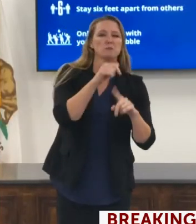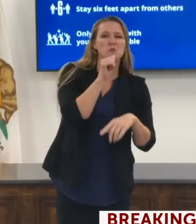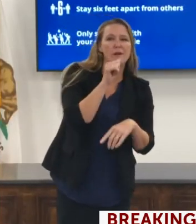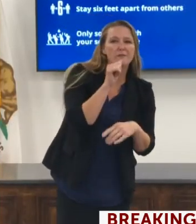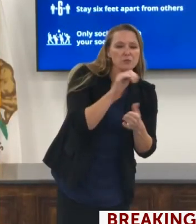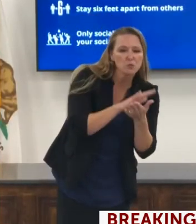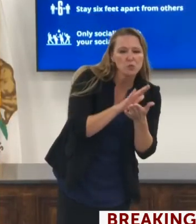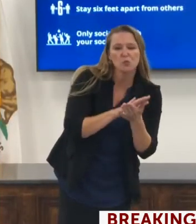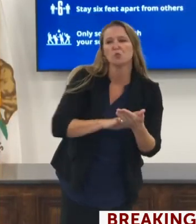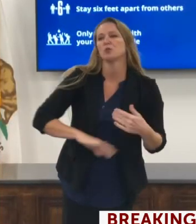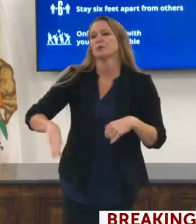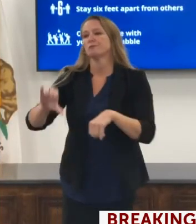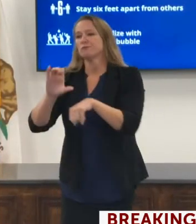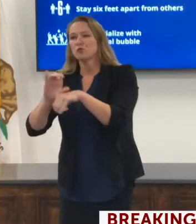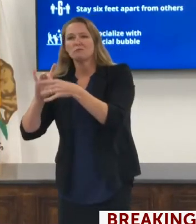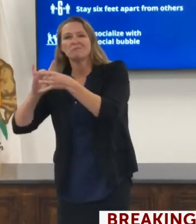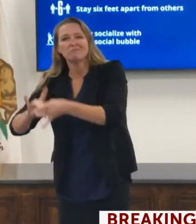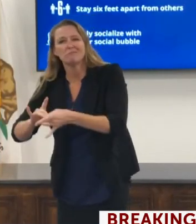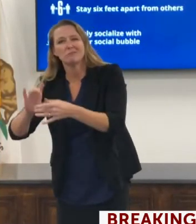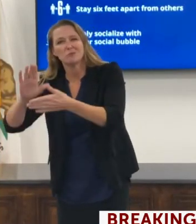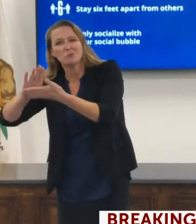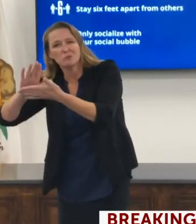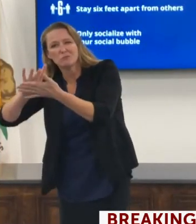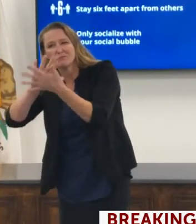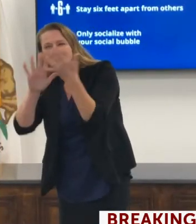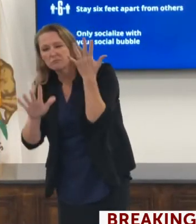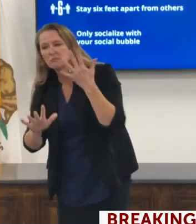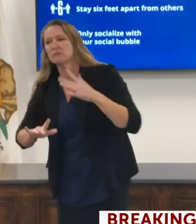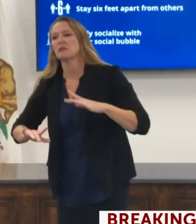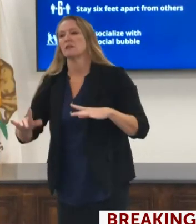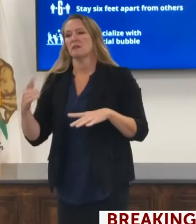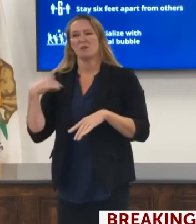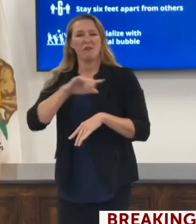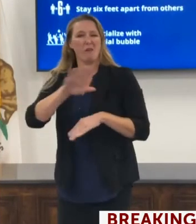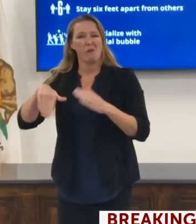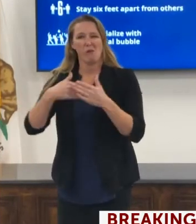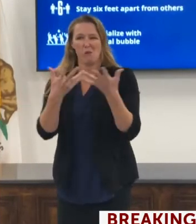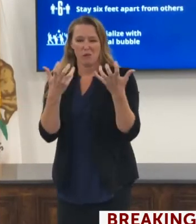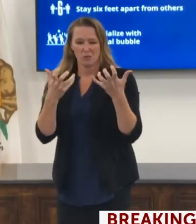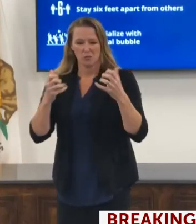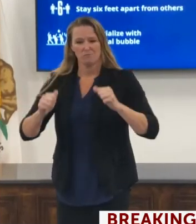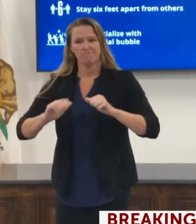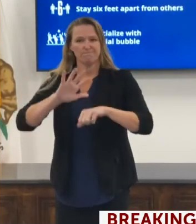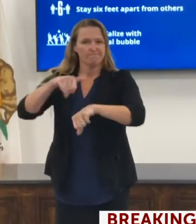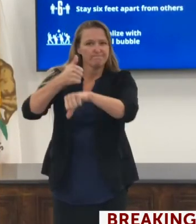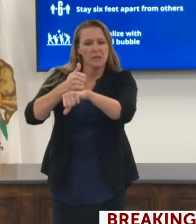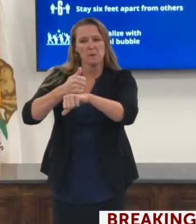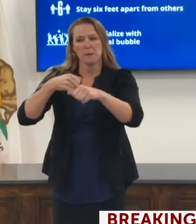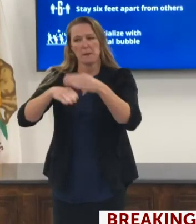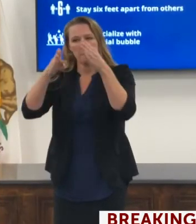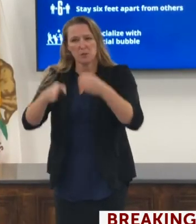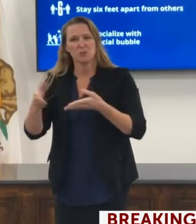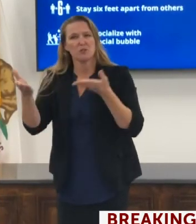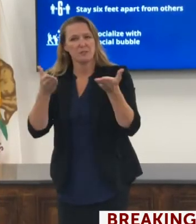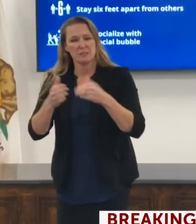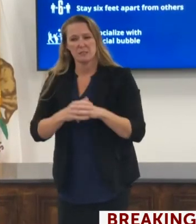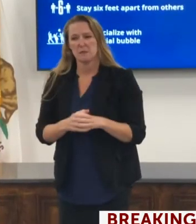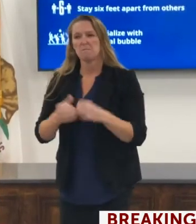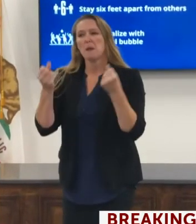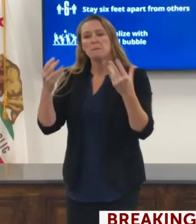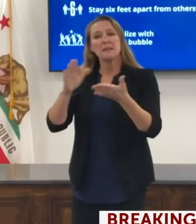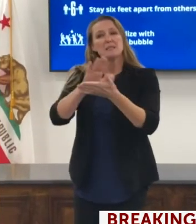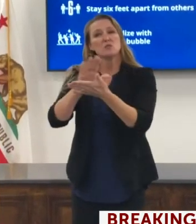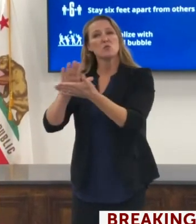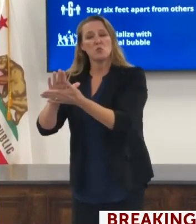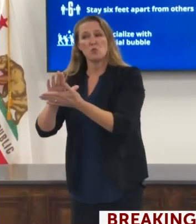all continue to increase in-person services. Many of the local districts have agenda items before their governing boards this